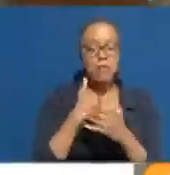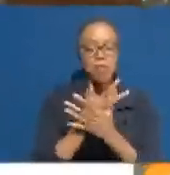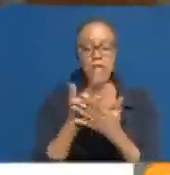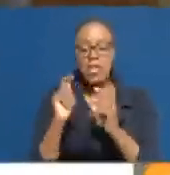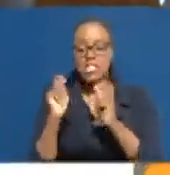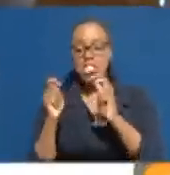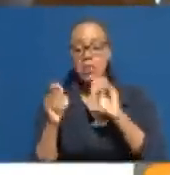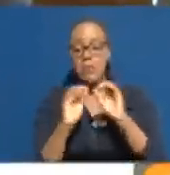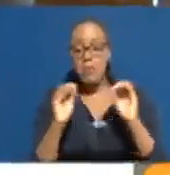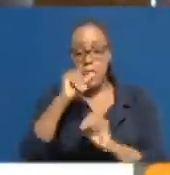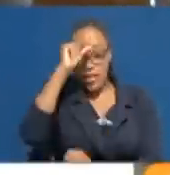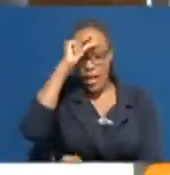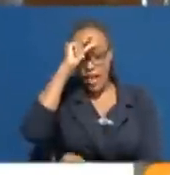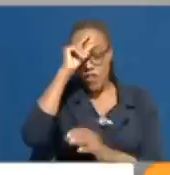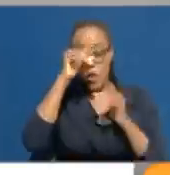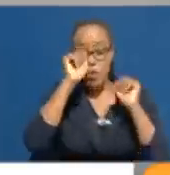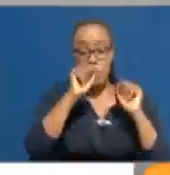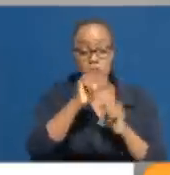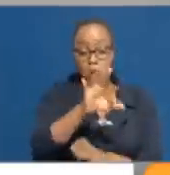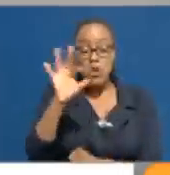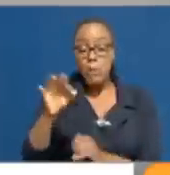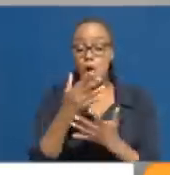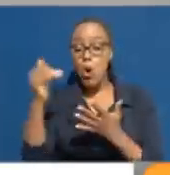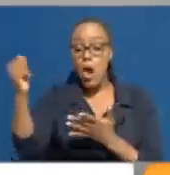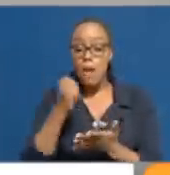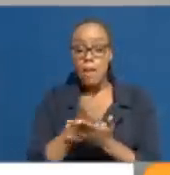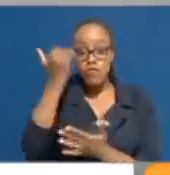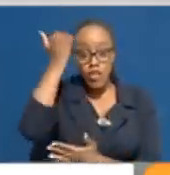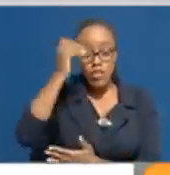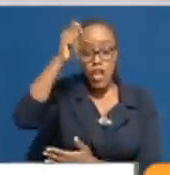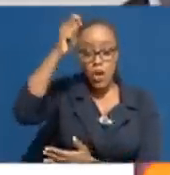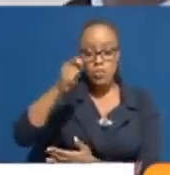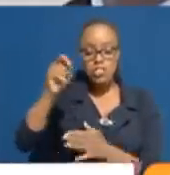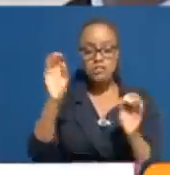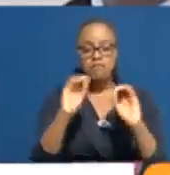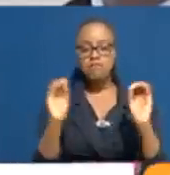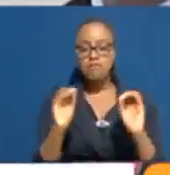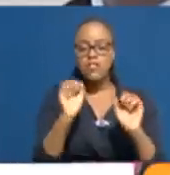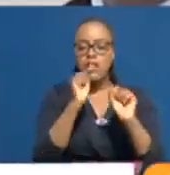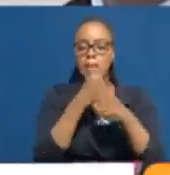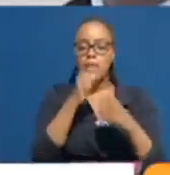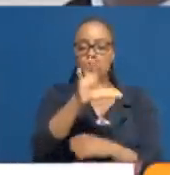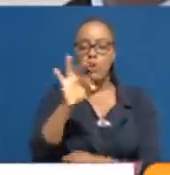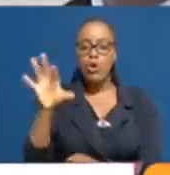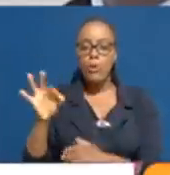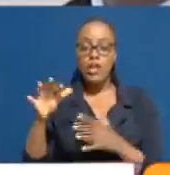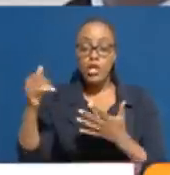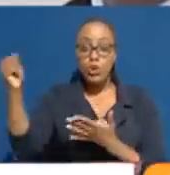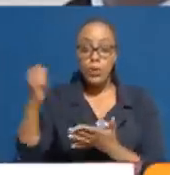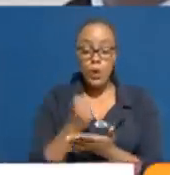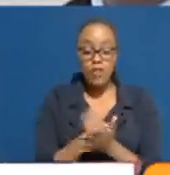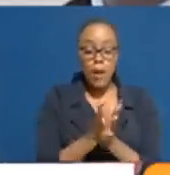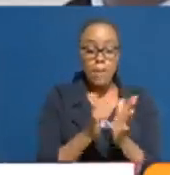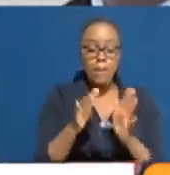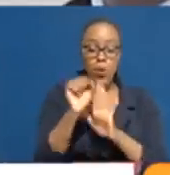substantial changes to his government, neither can he nominate or appoint judges of the superior courts. He cannot nominate or appoint any public or